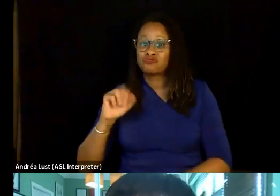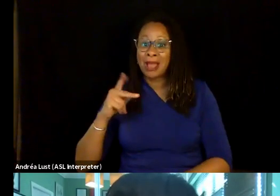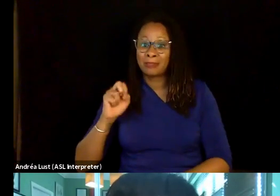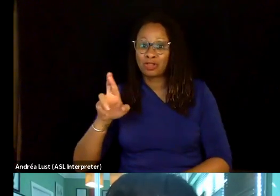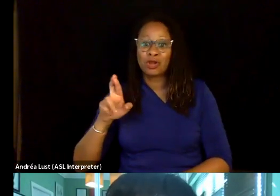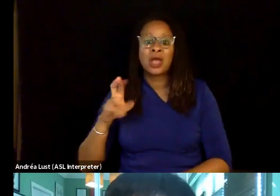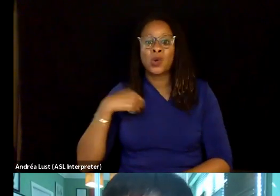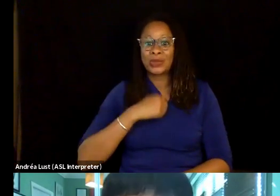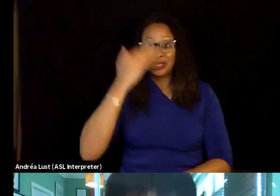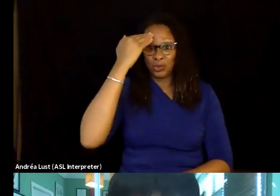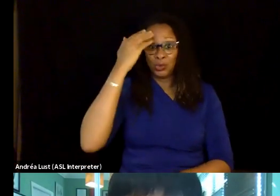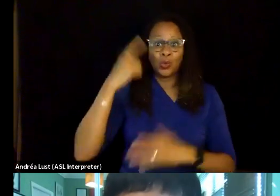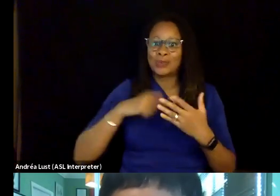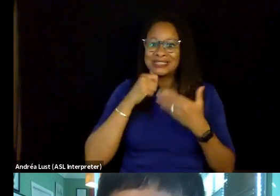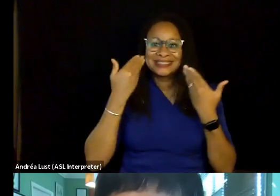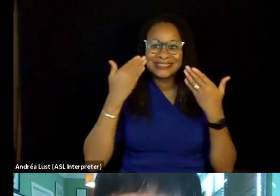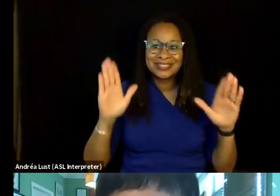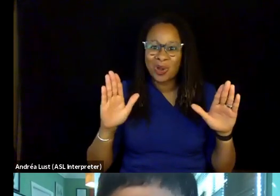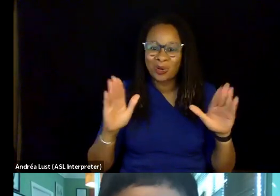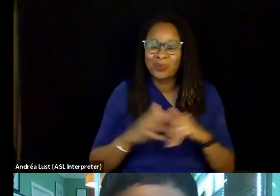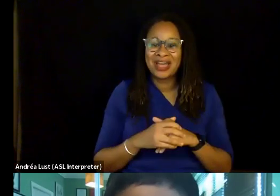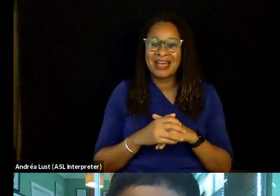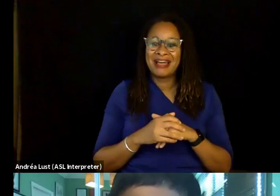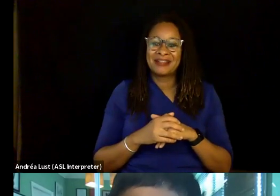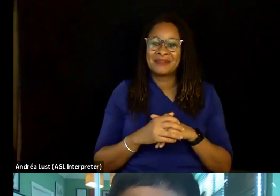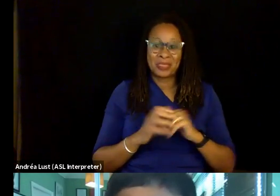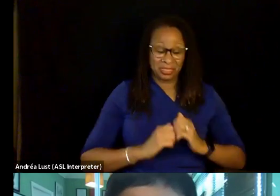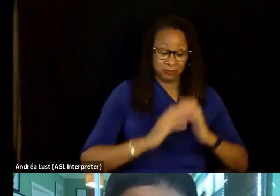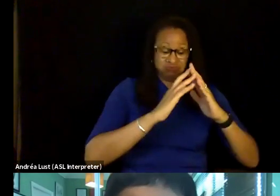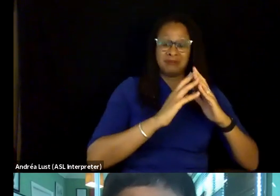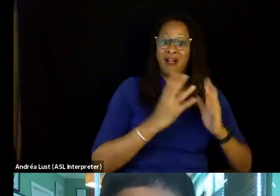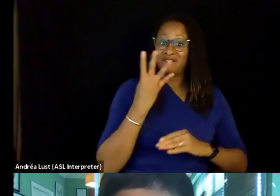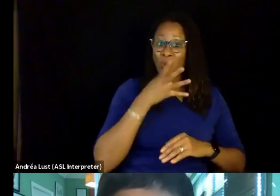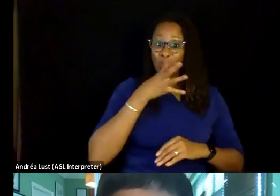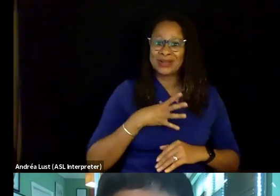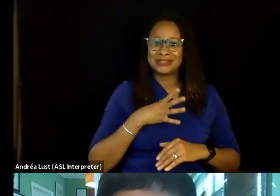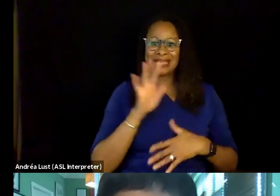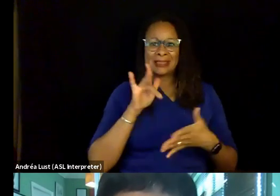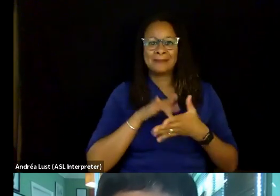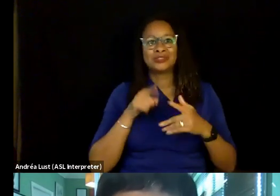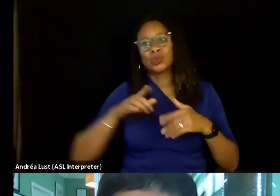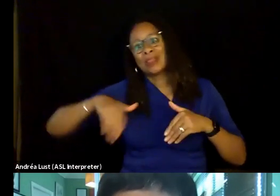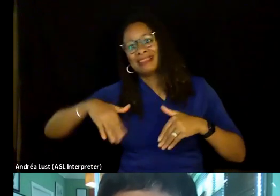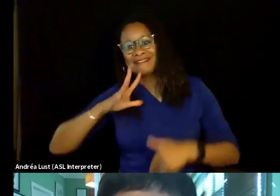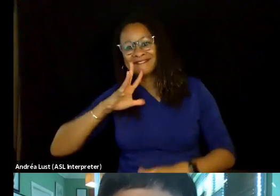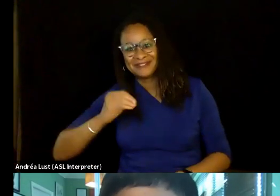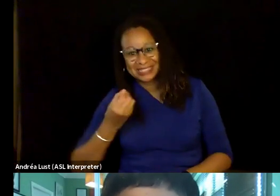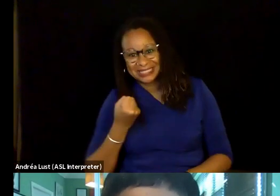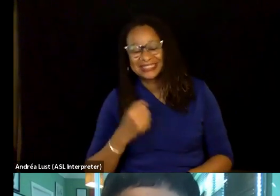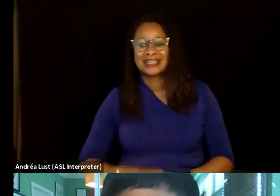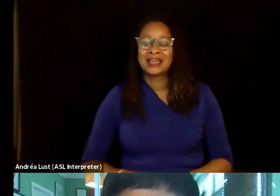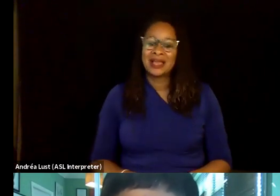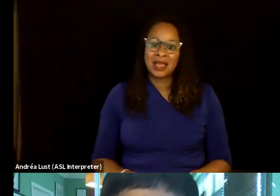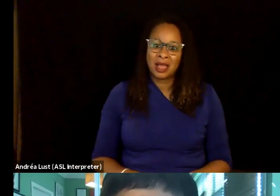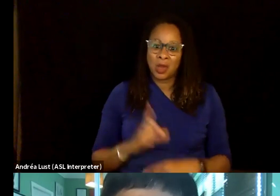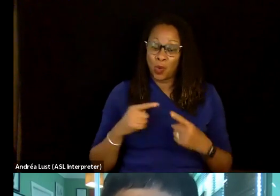we didn't know. So the founders, the four women were in our mid to late 50s. And when